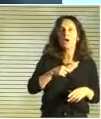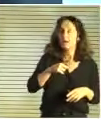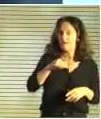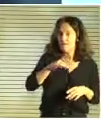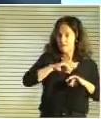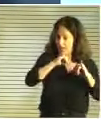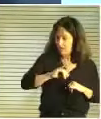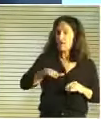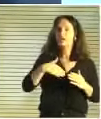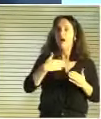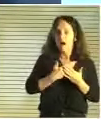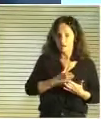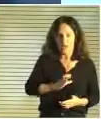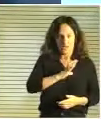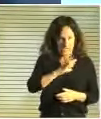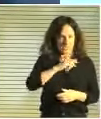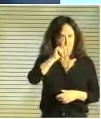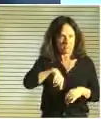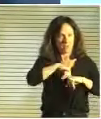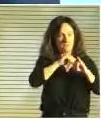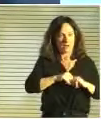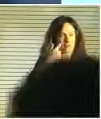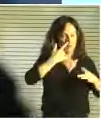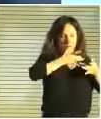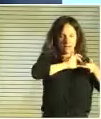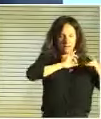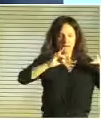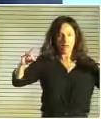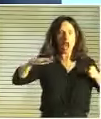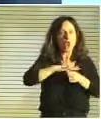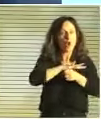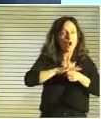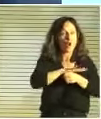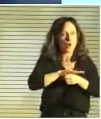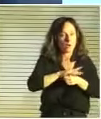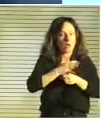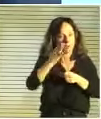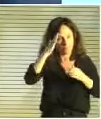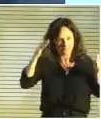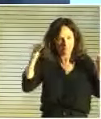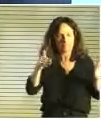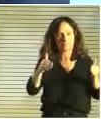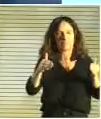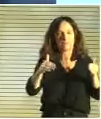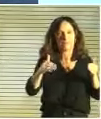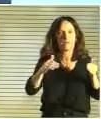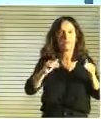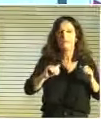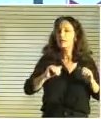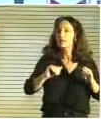chain and to go innovative ways, and this is very important. We have started just a new project, Field to